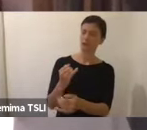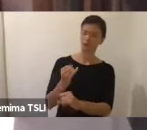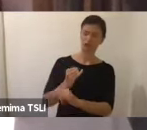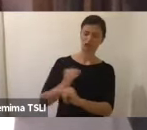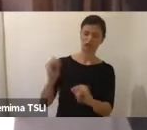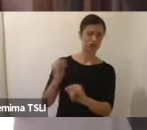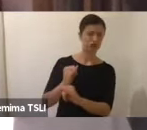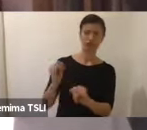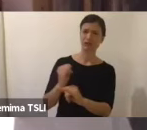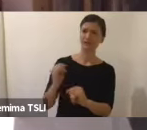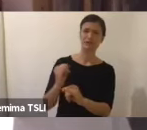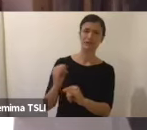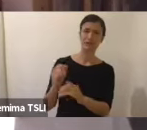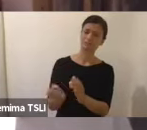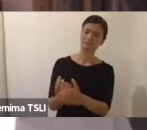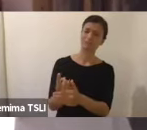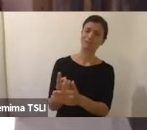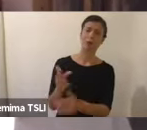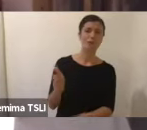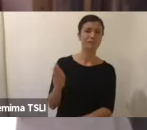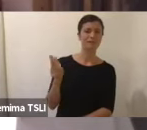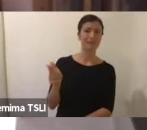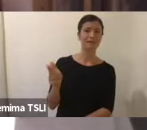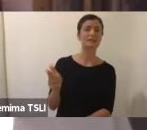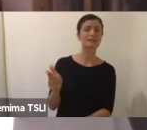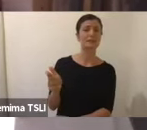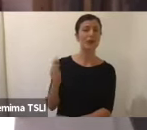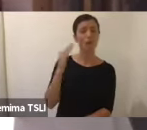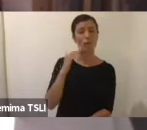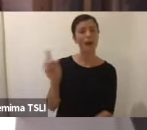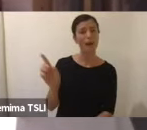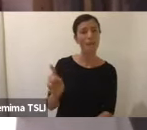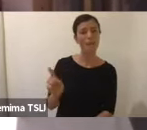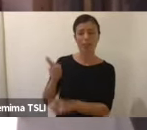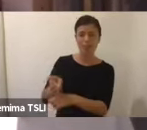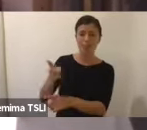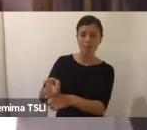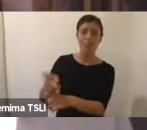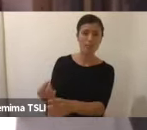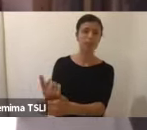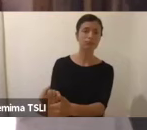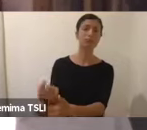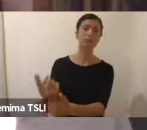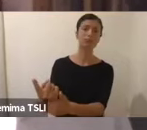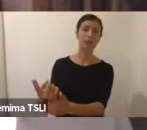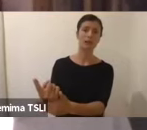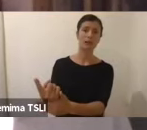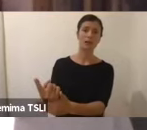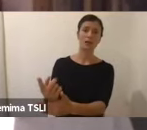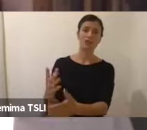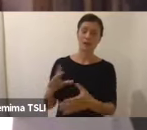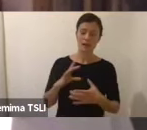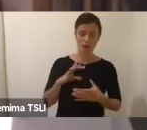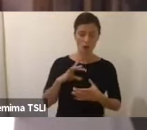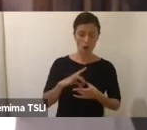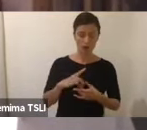uh i was immediately reconnected with the uh the shock and horror of it as i heard about particularly